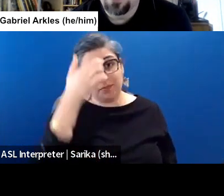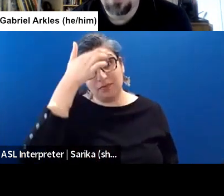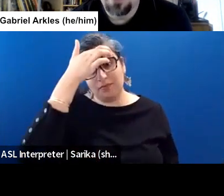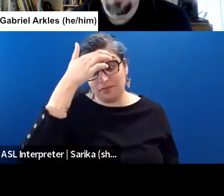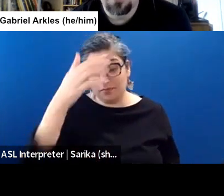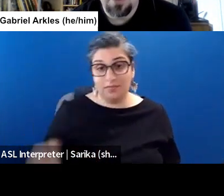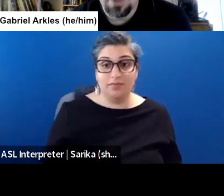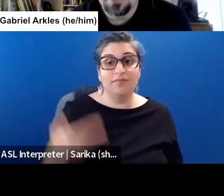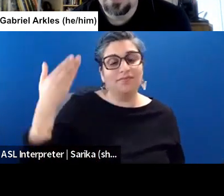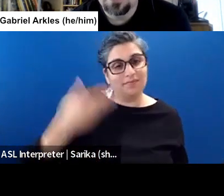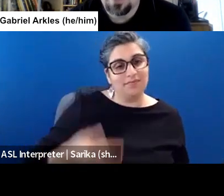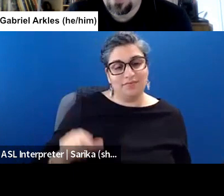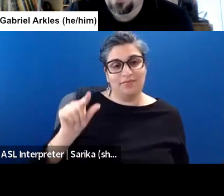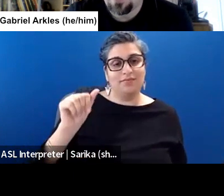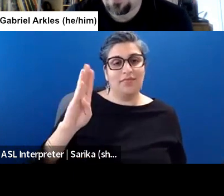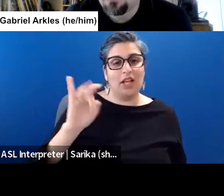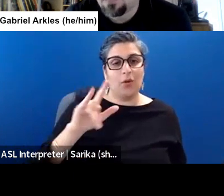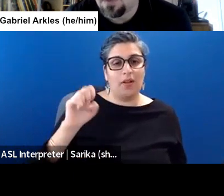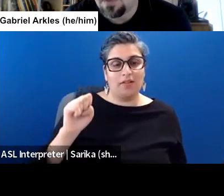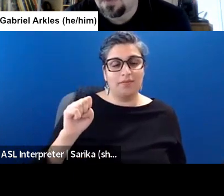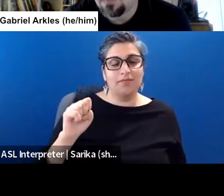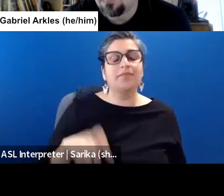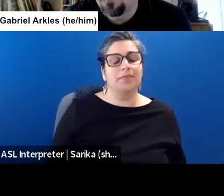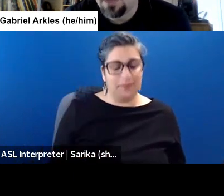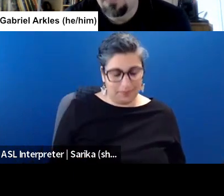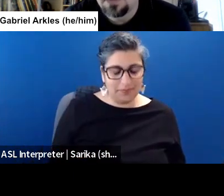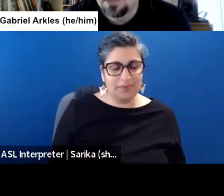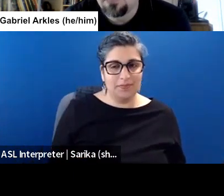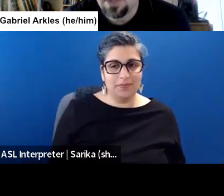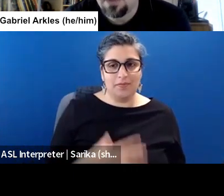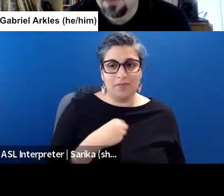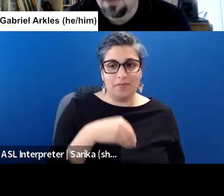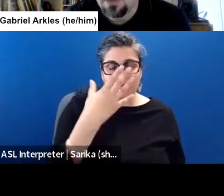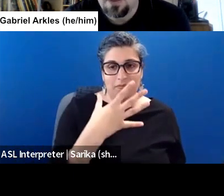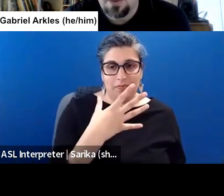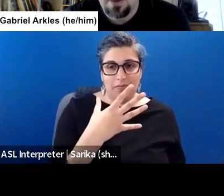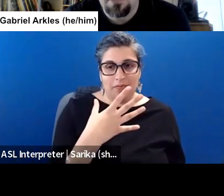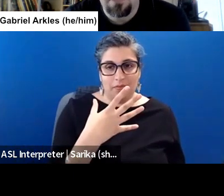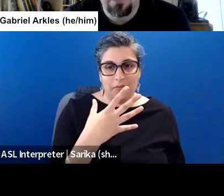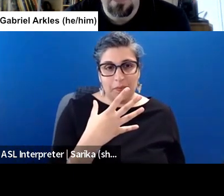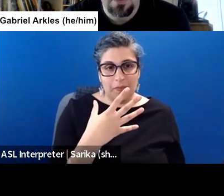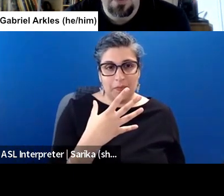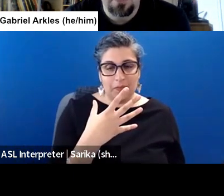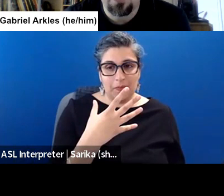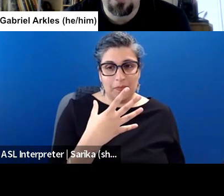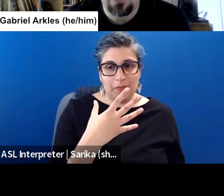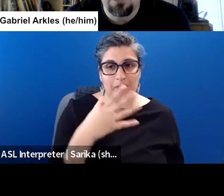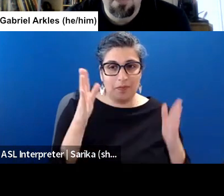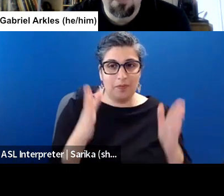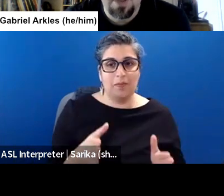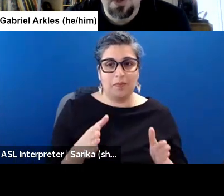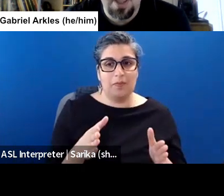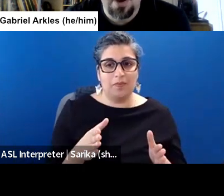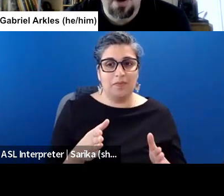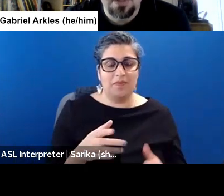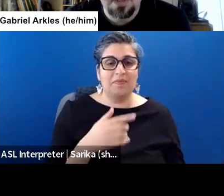So I'm Gabriel, and I am a white person with a sort of salt and